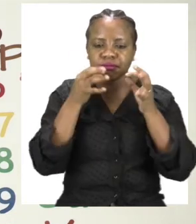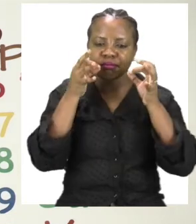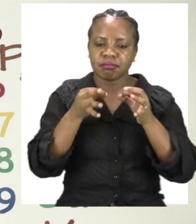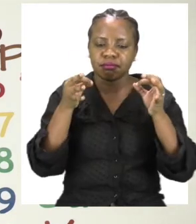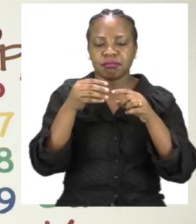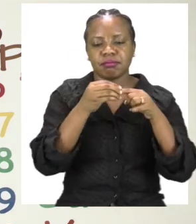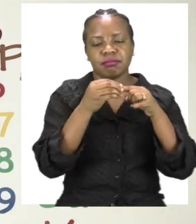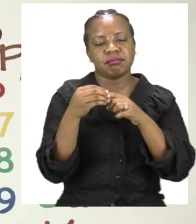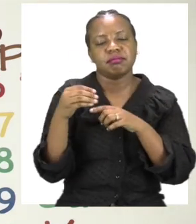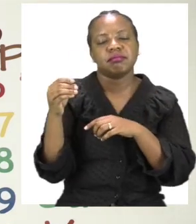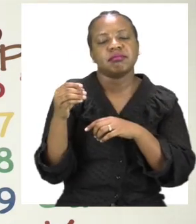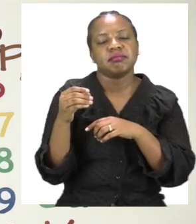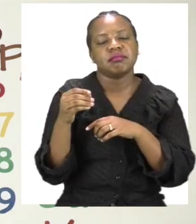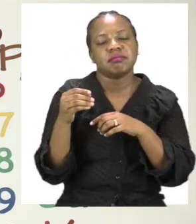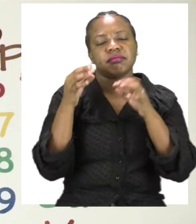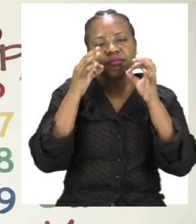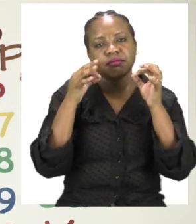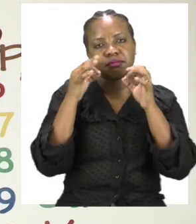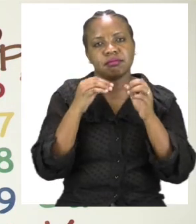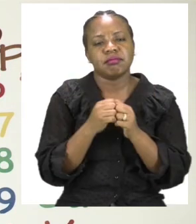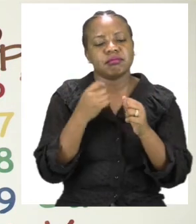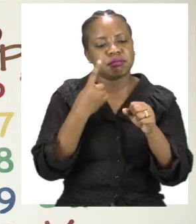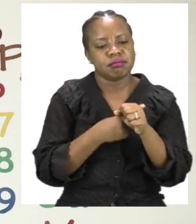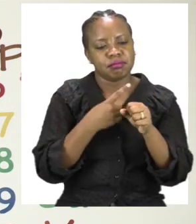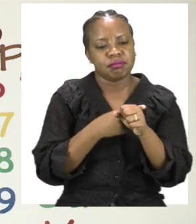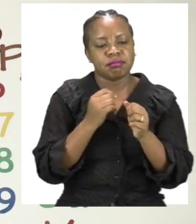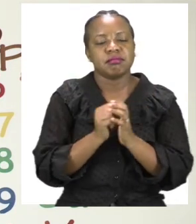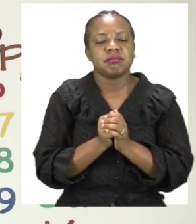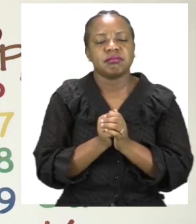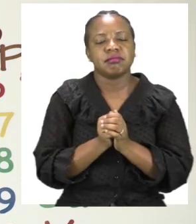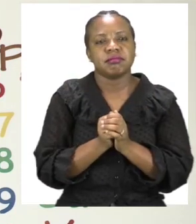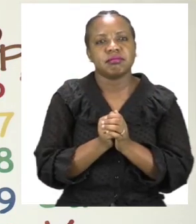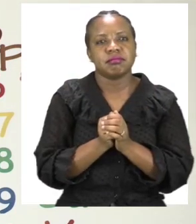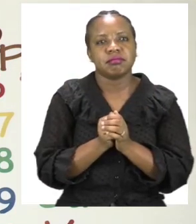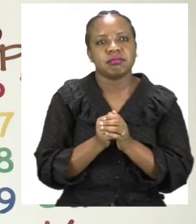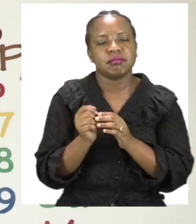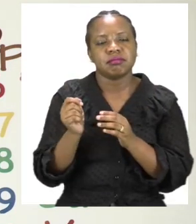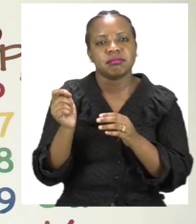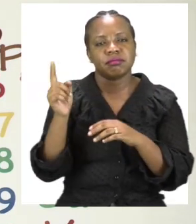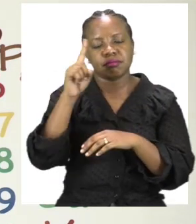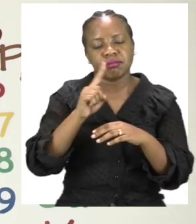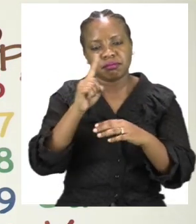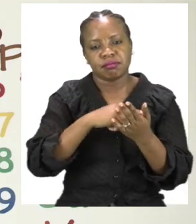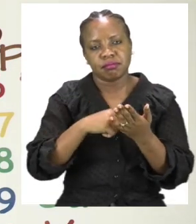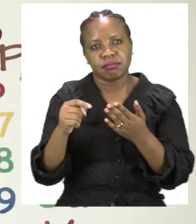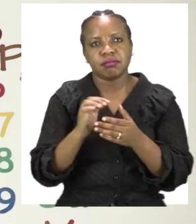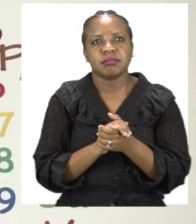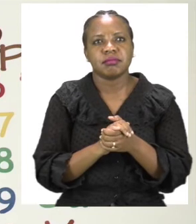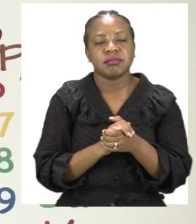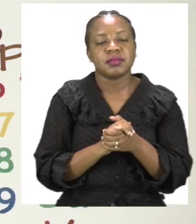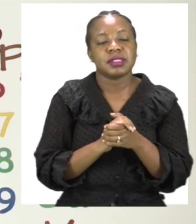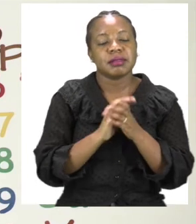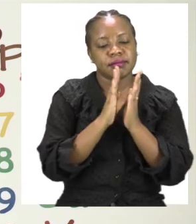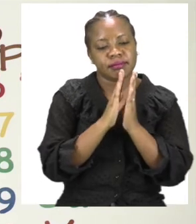you. That way, you will also know the order. So for page 21, make sure that you complete